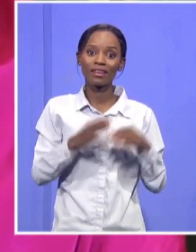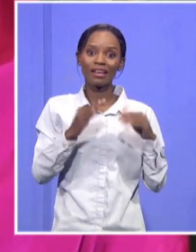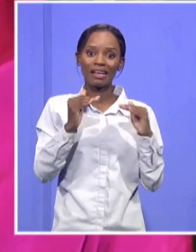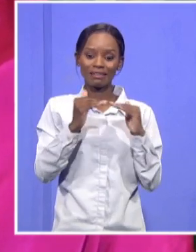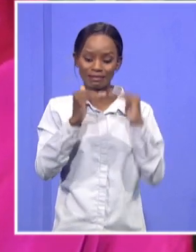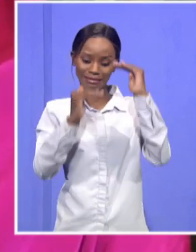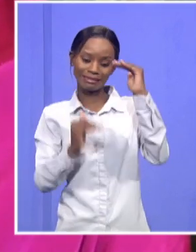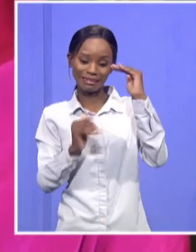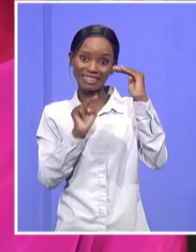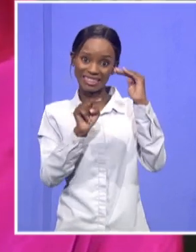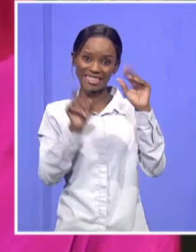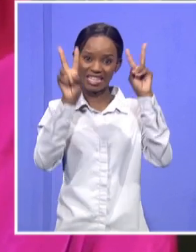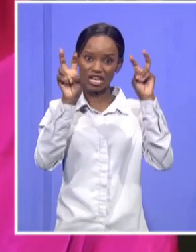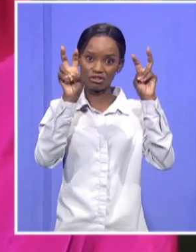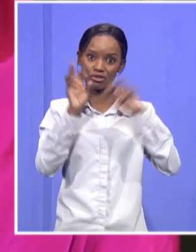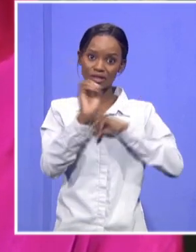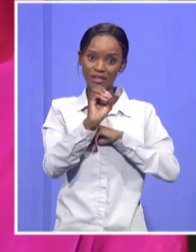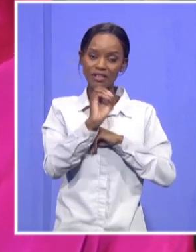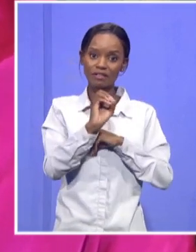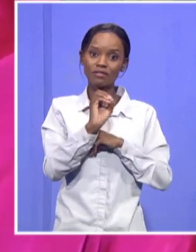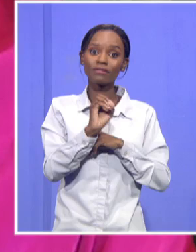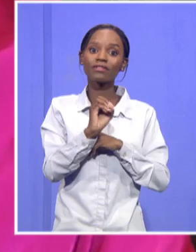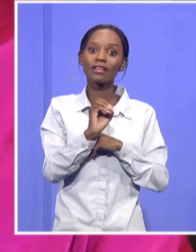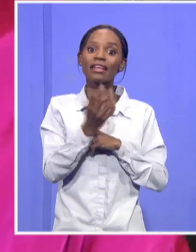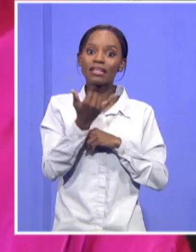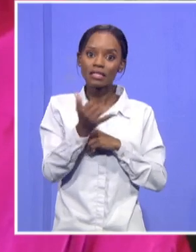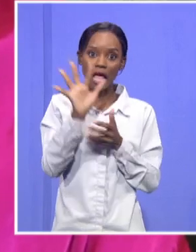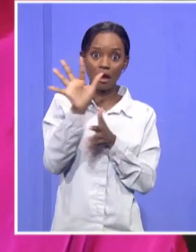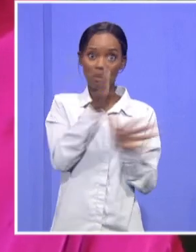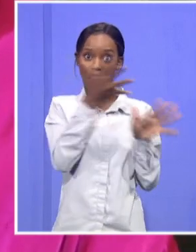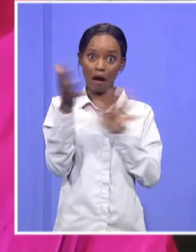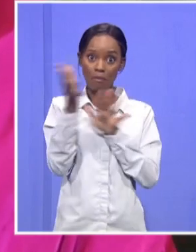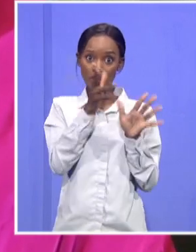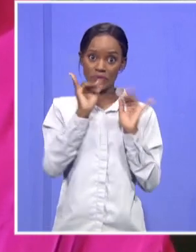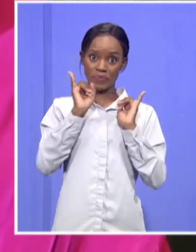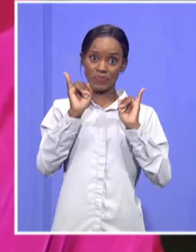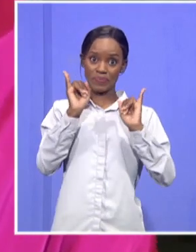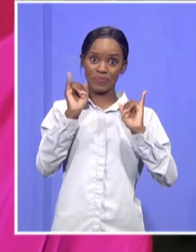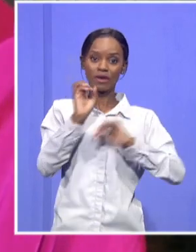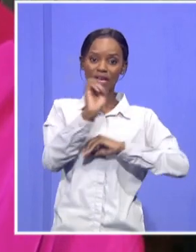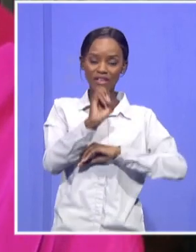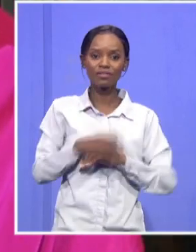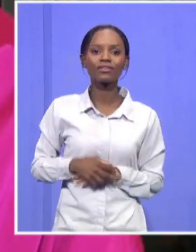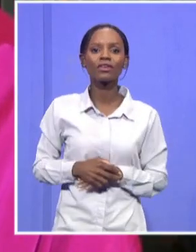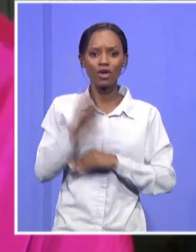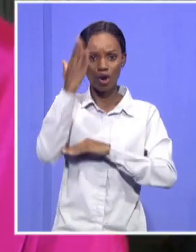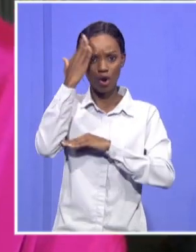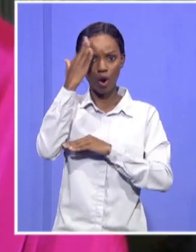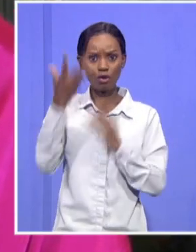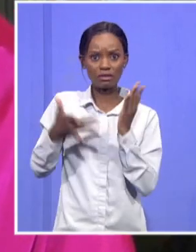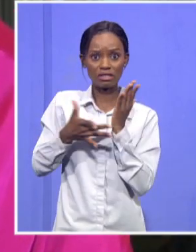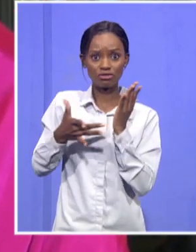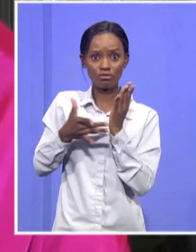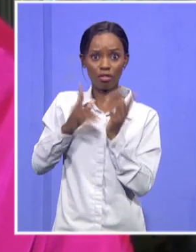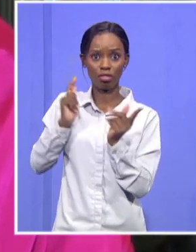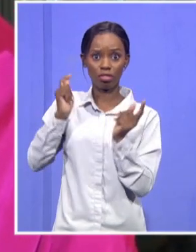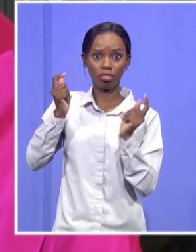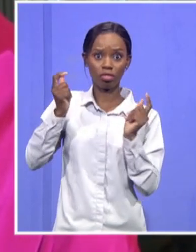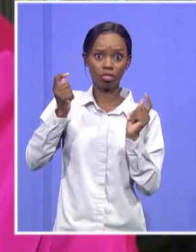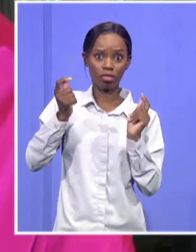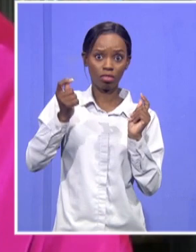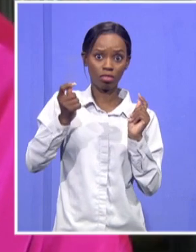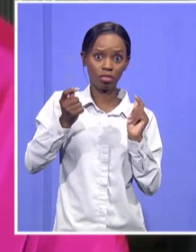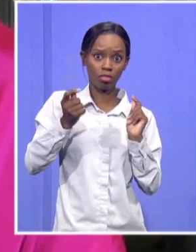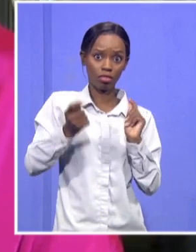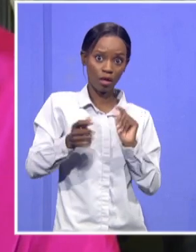crisis. We are in a climate crisis. We know that if the digital transformation continues to be